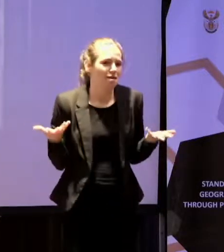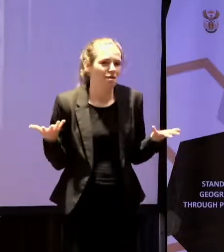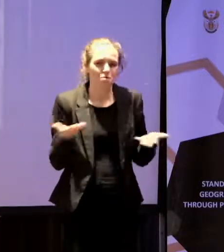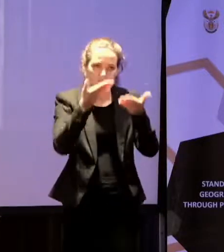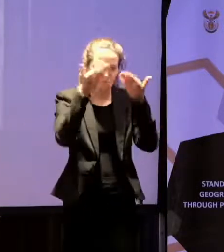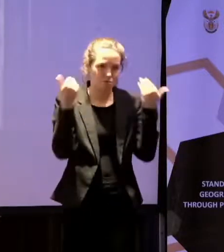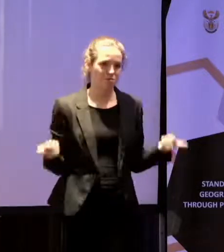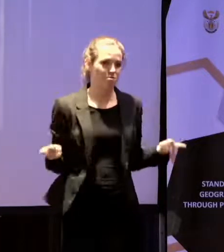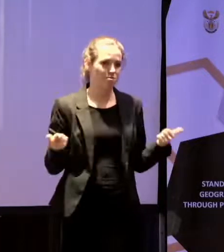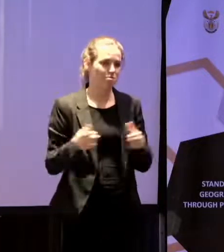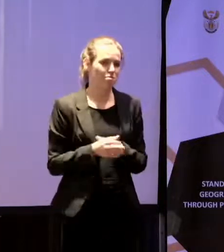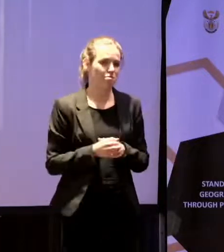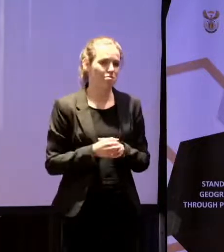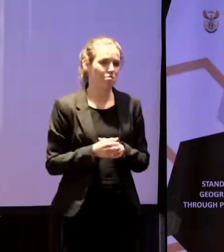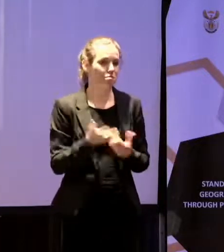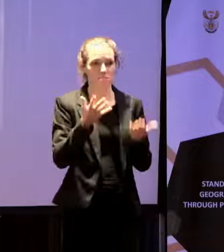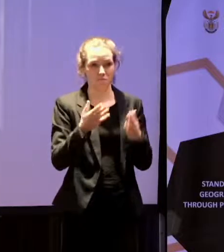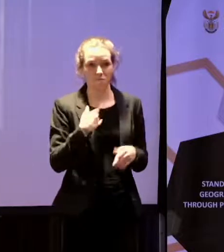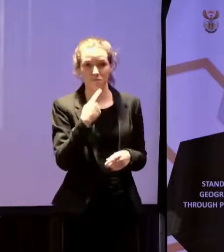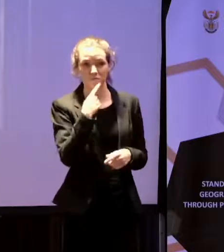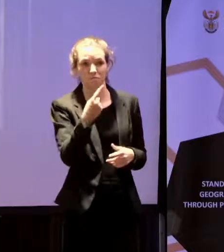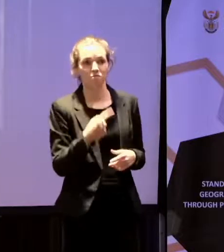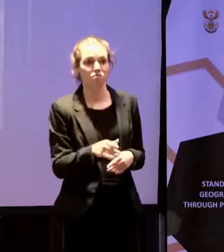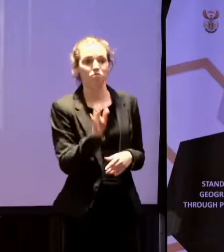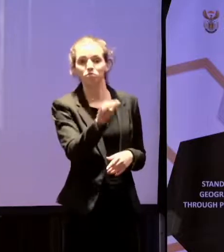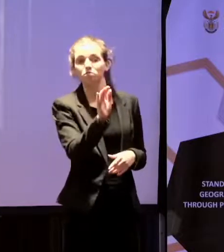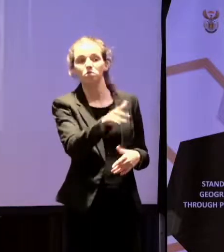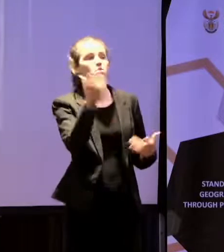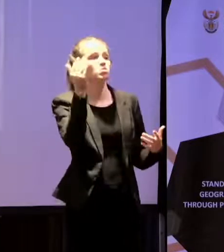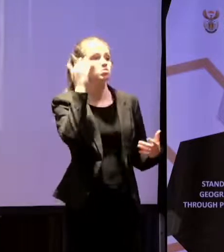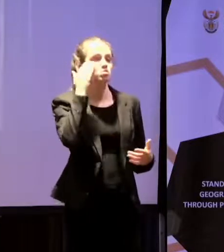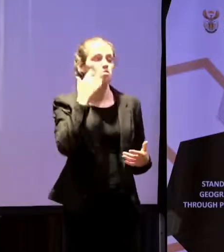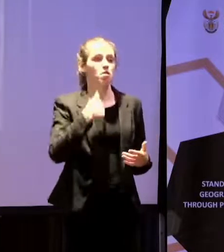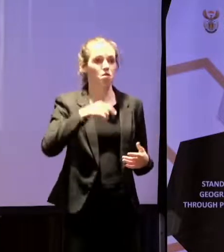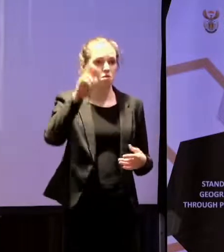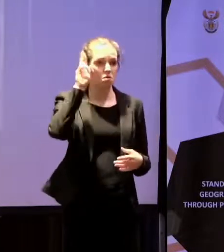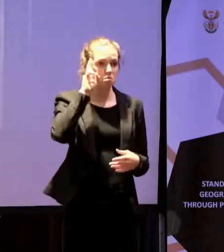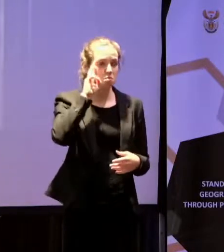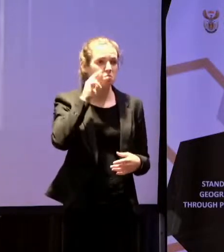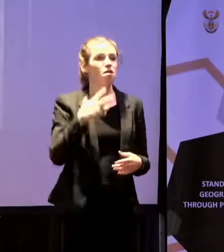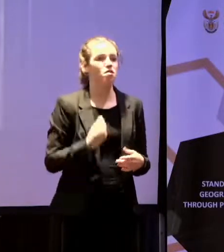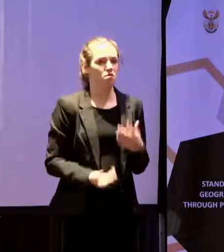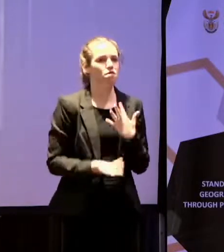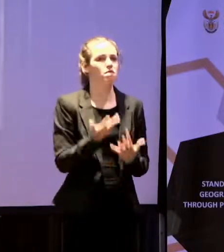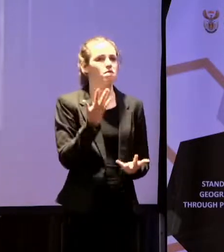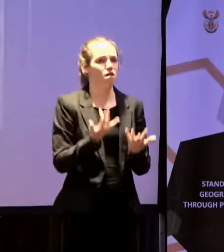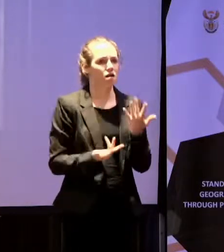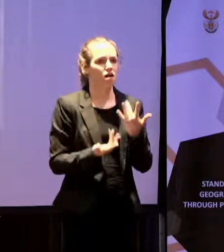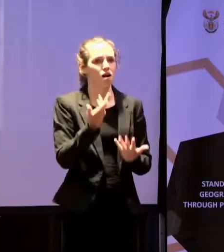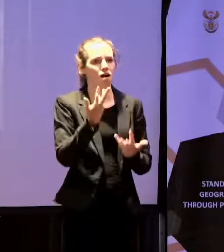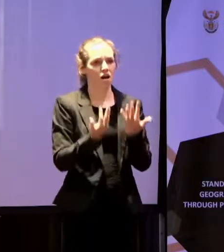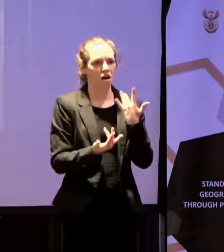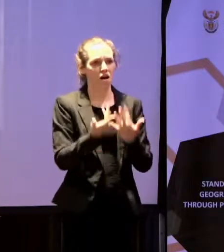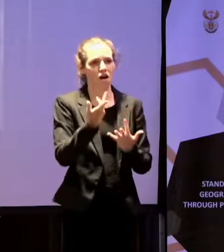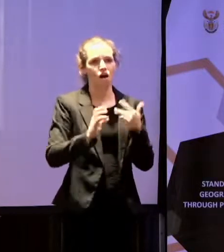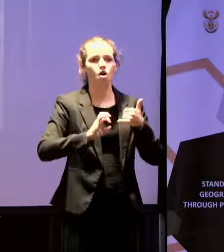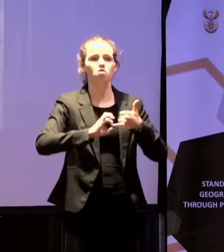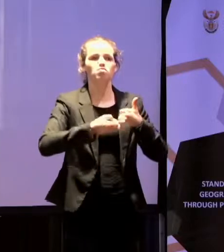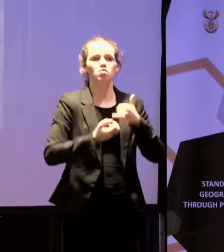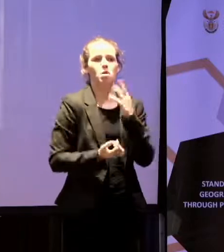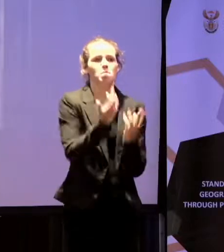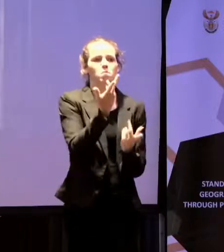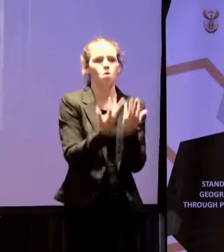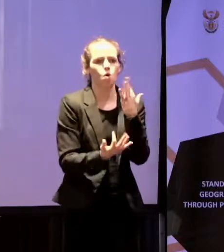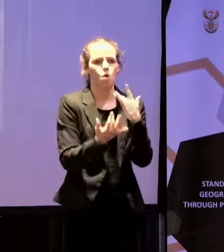I could have said, hey, you know, I remember they made fire trying to burn the statue of Paul